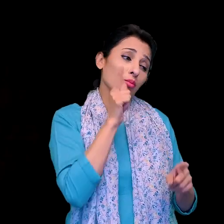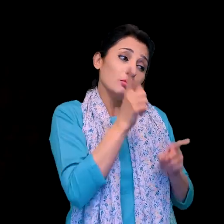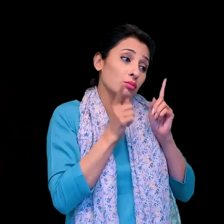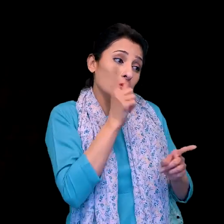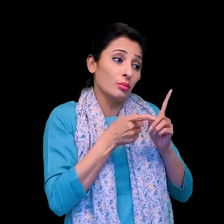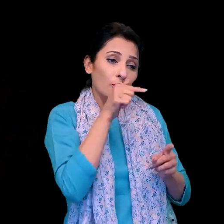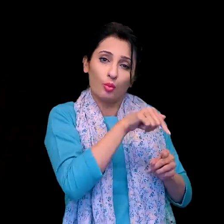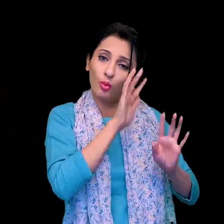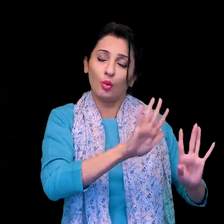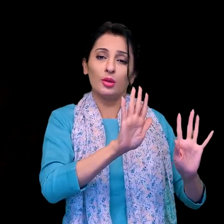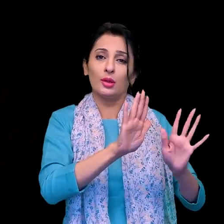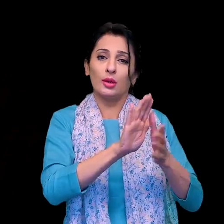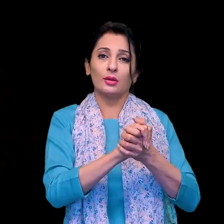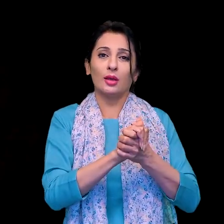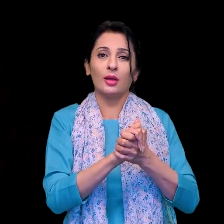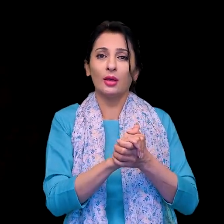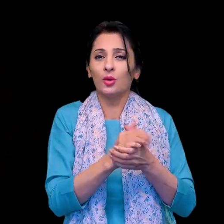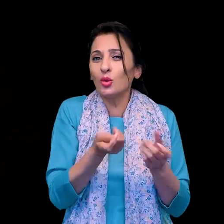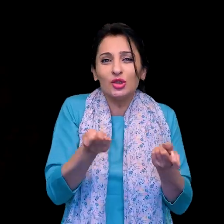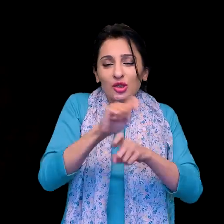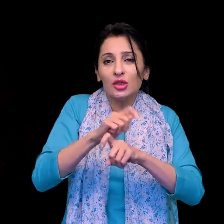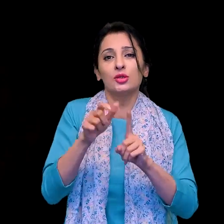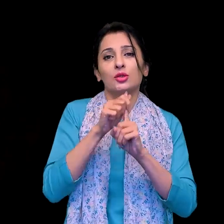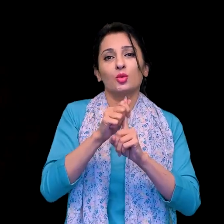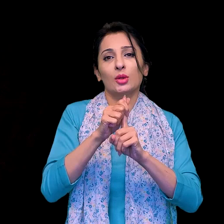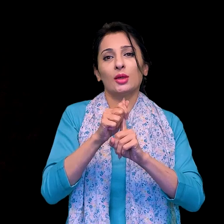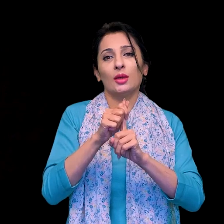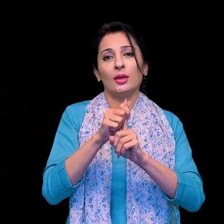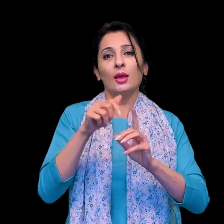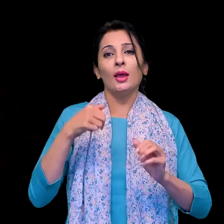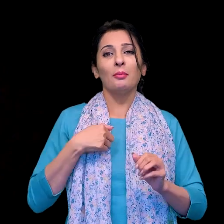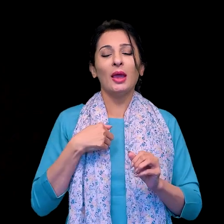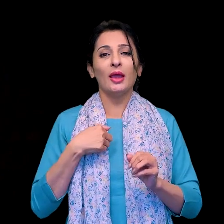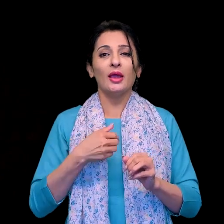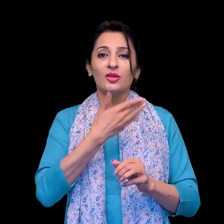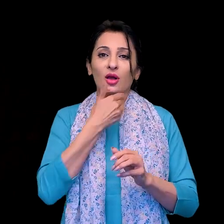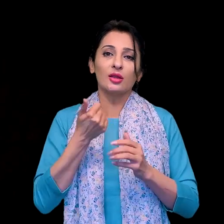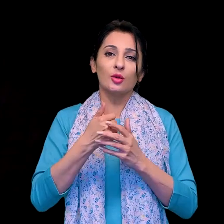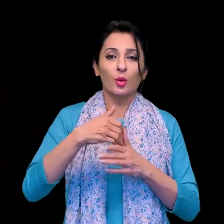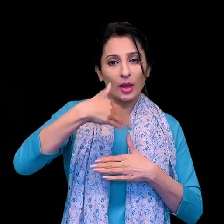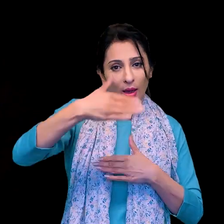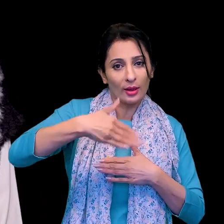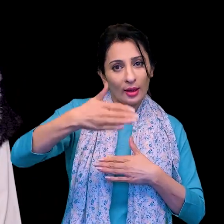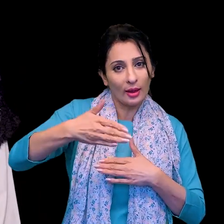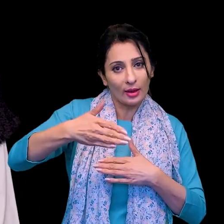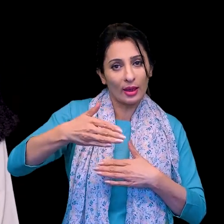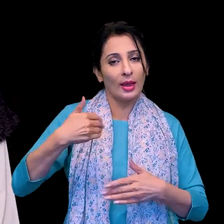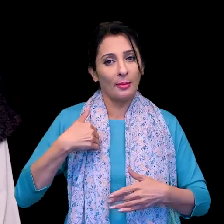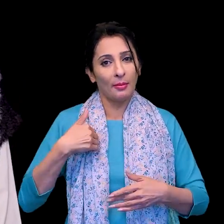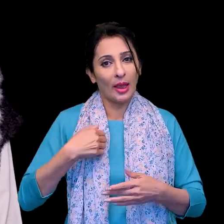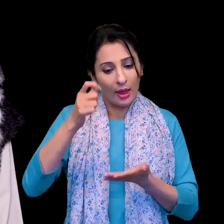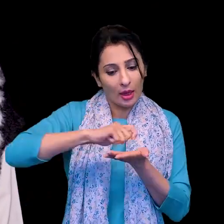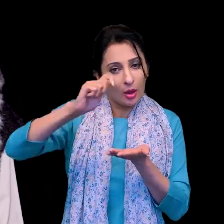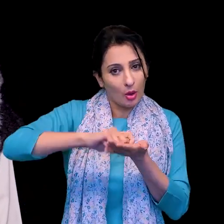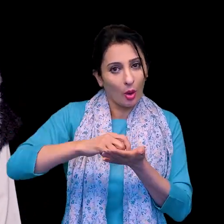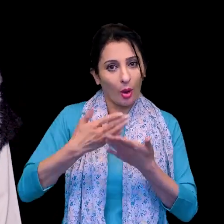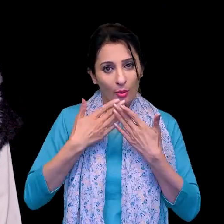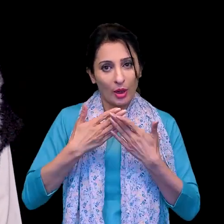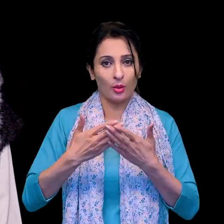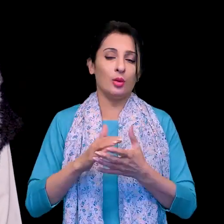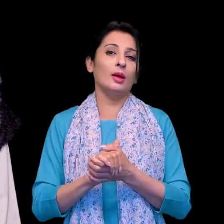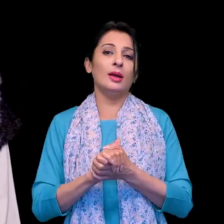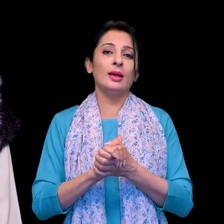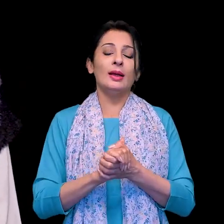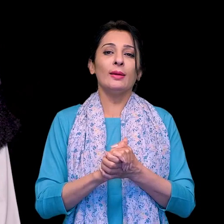make the smallest change, I want to by studying law in the future. Victim blaming is a cycle.